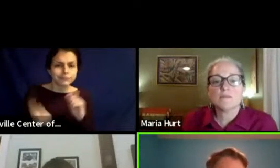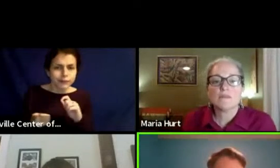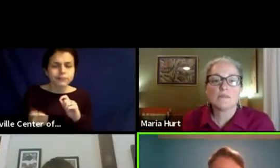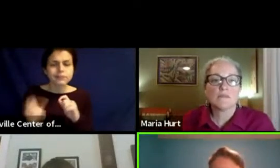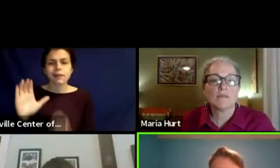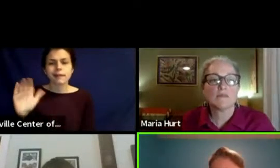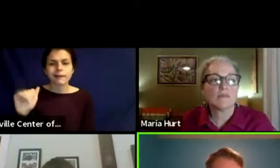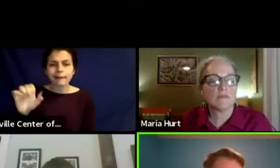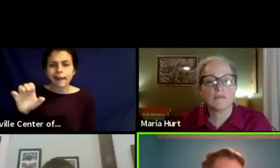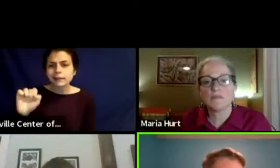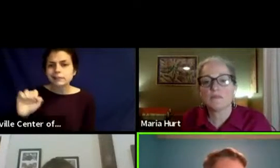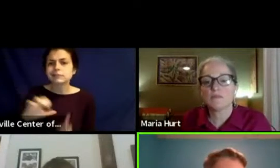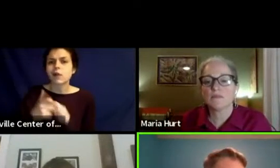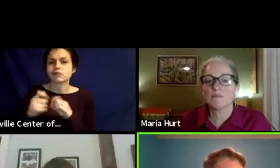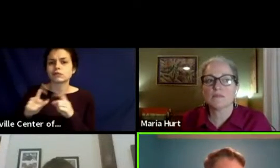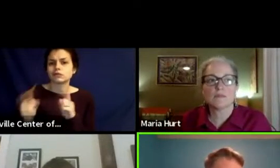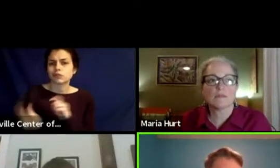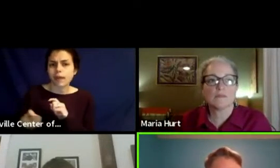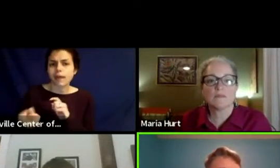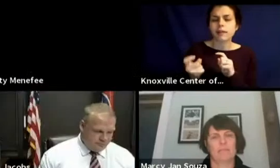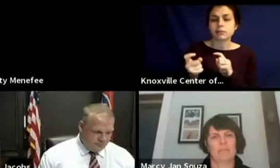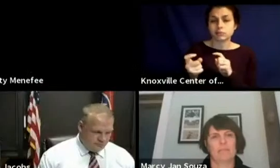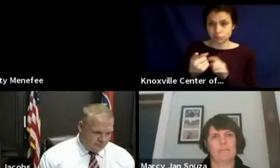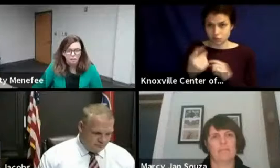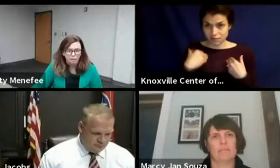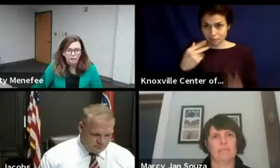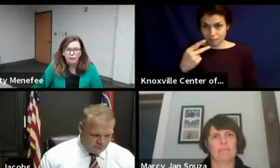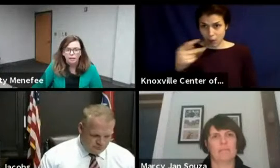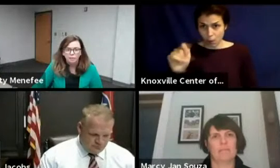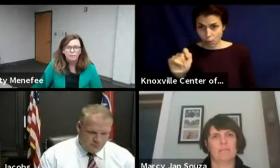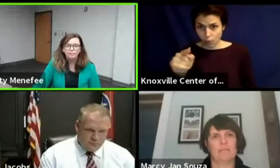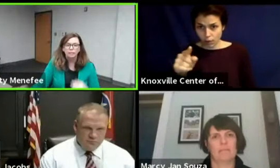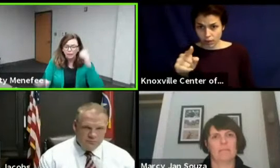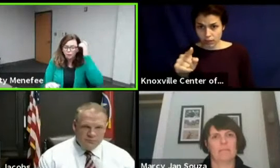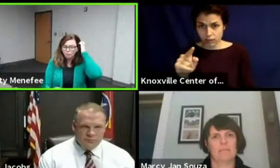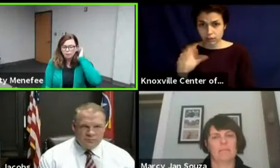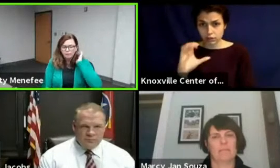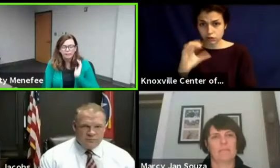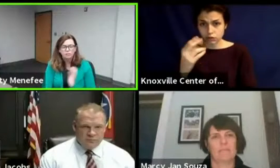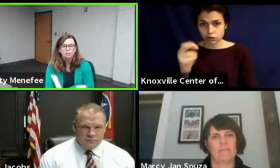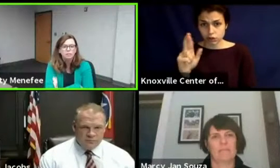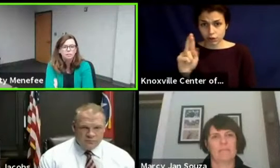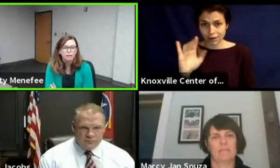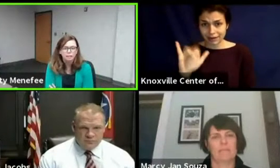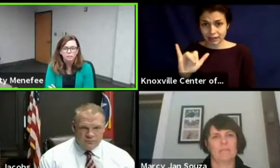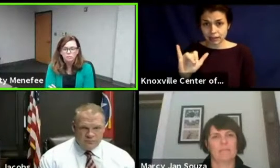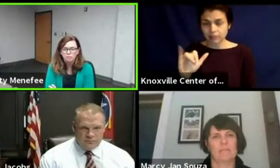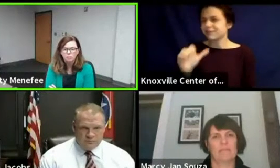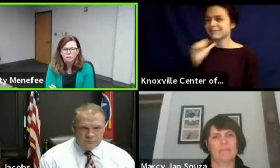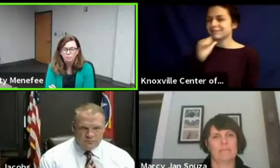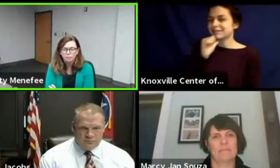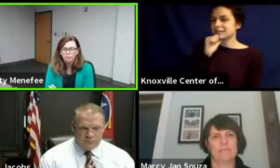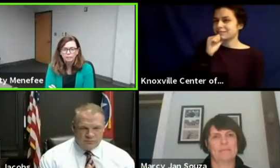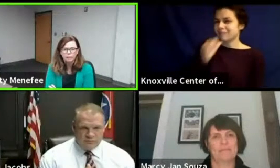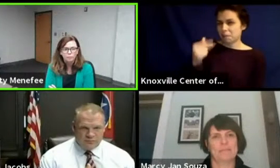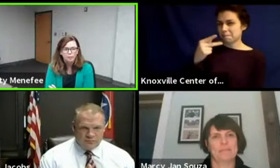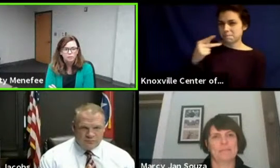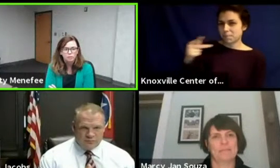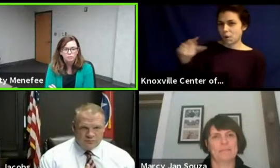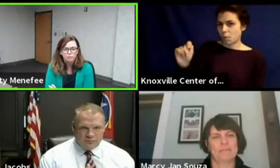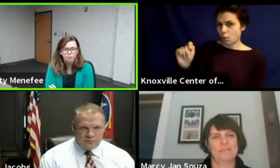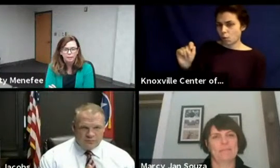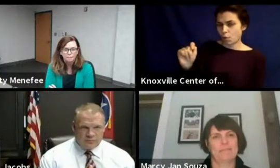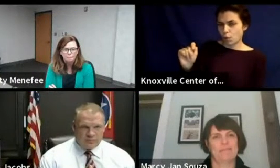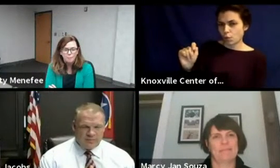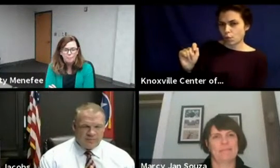cases. So Charity, do you have that PowerPoint? It's not a PowerPoint. It's actually just provide the